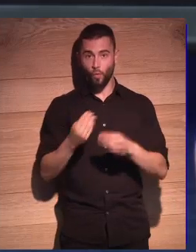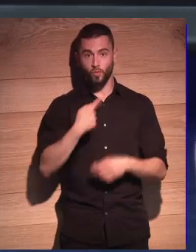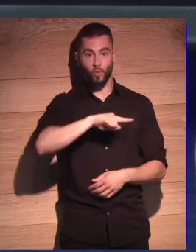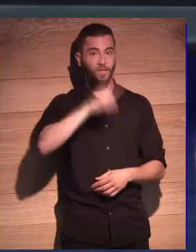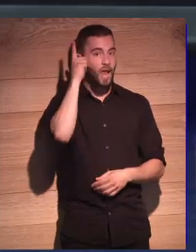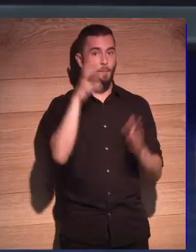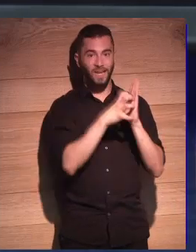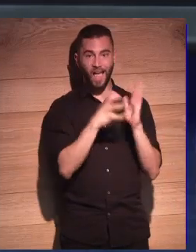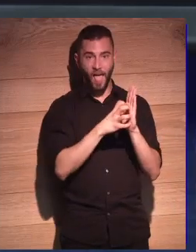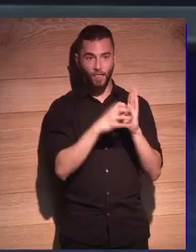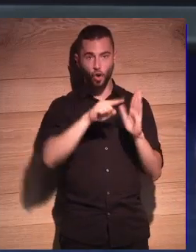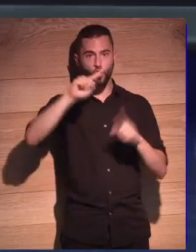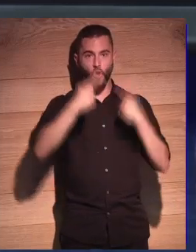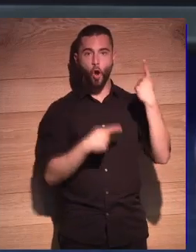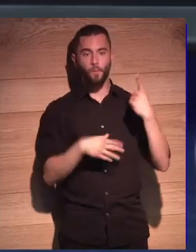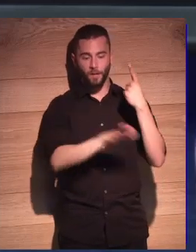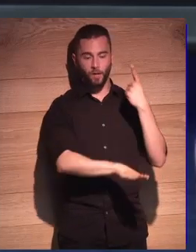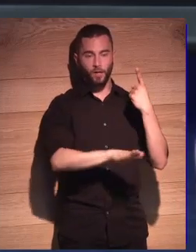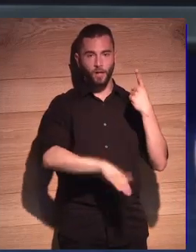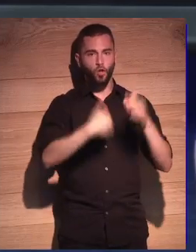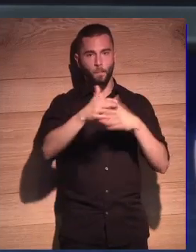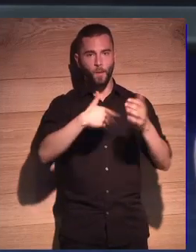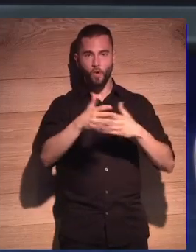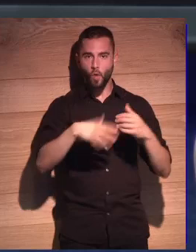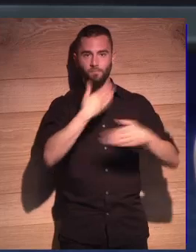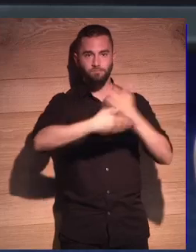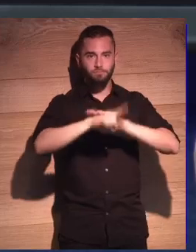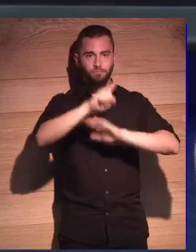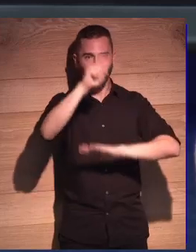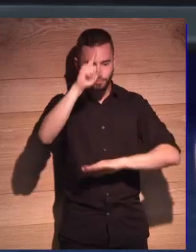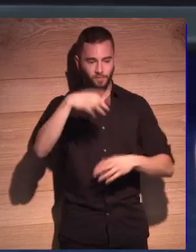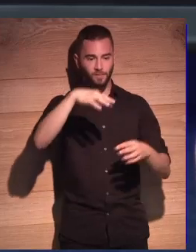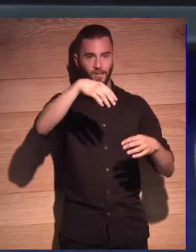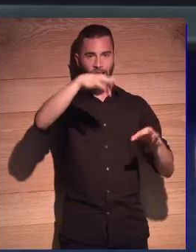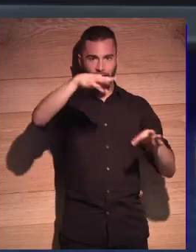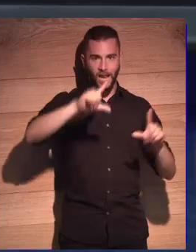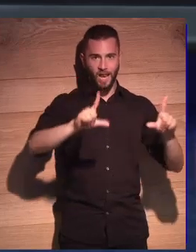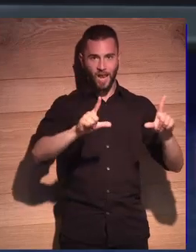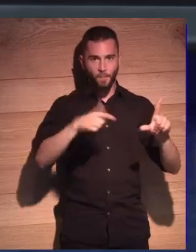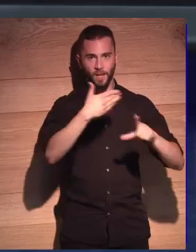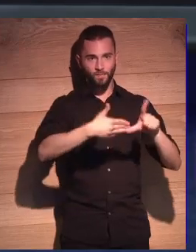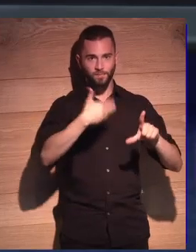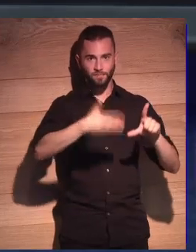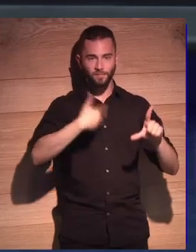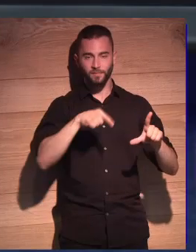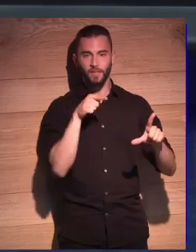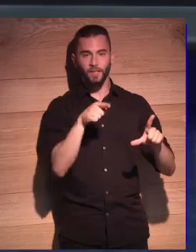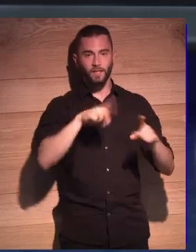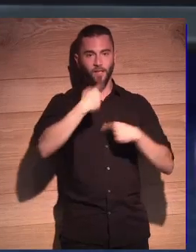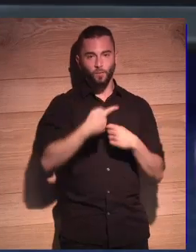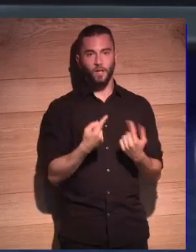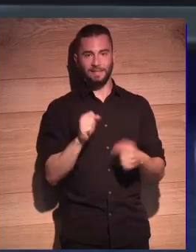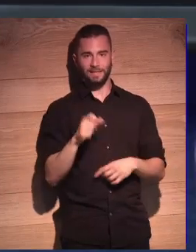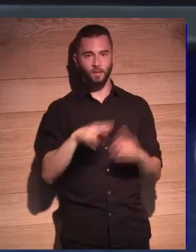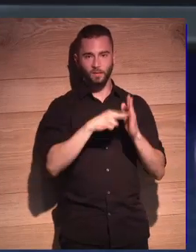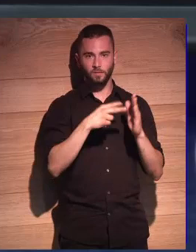using it. And in our case, the app makes children develop that manual skills, and after that they move